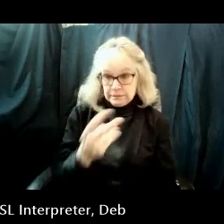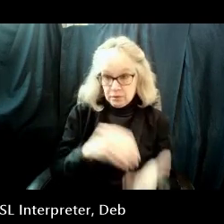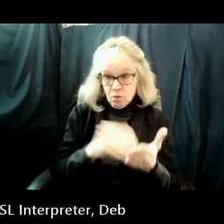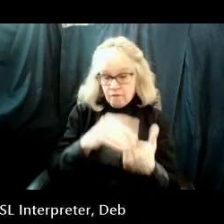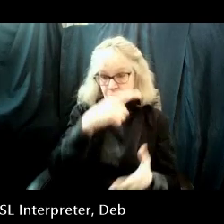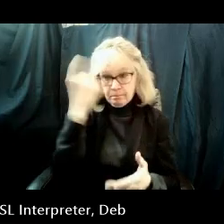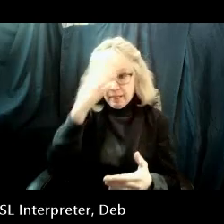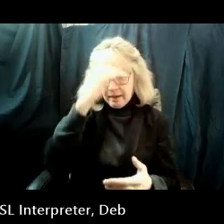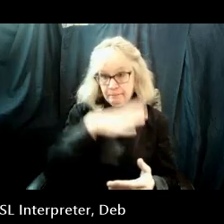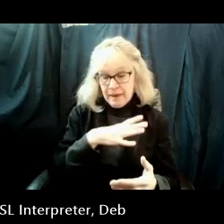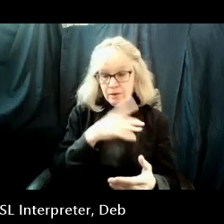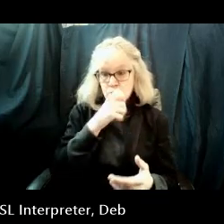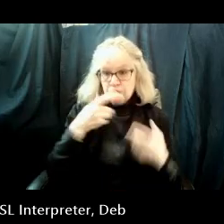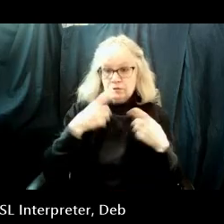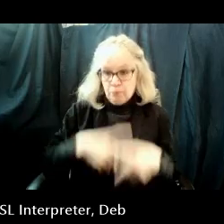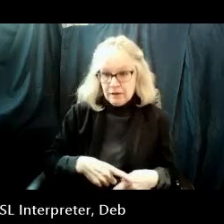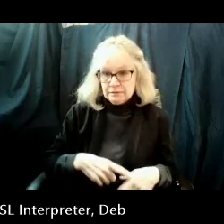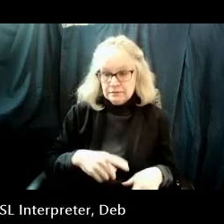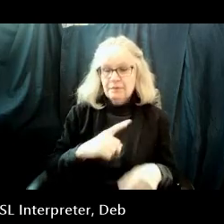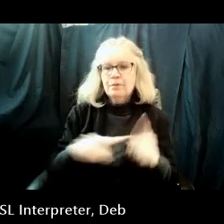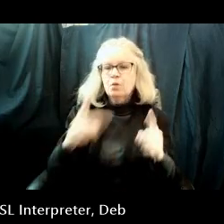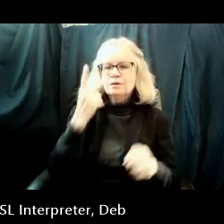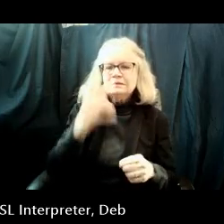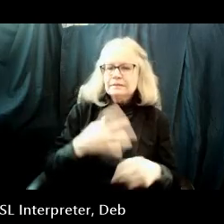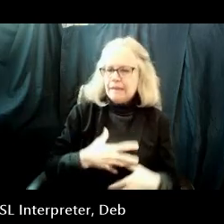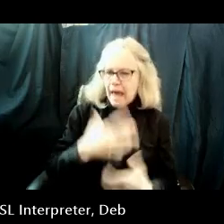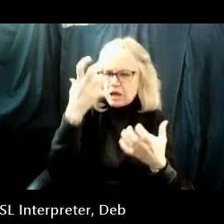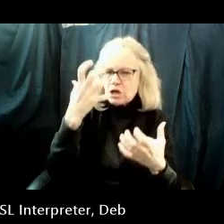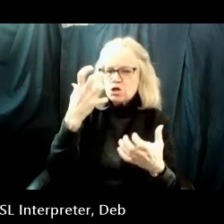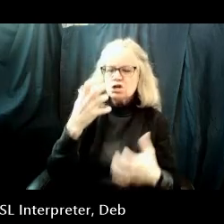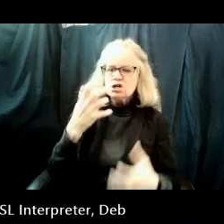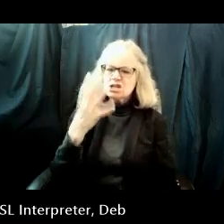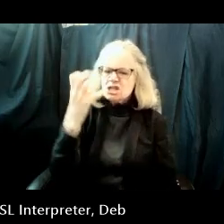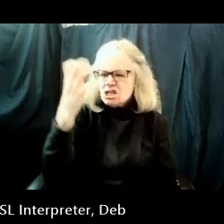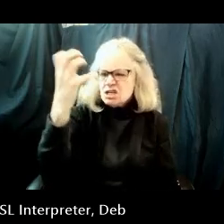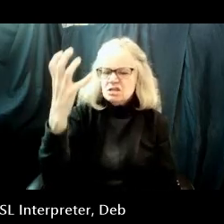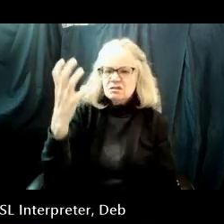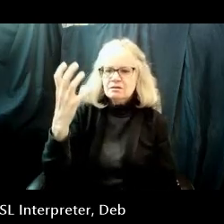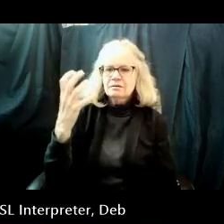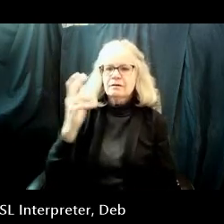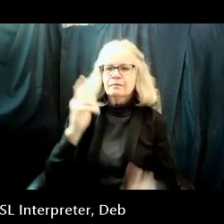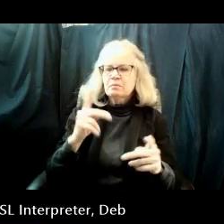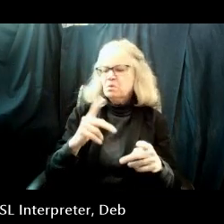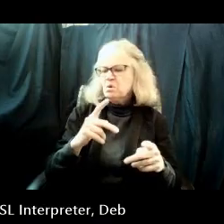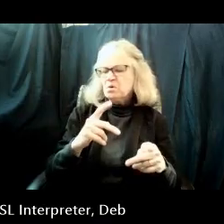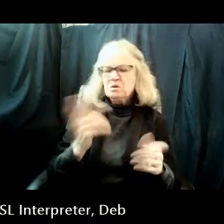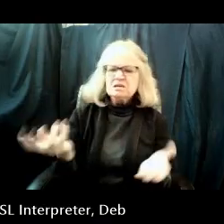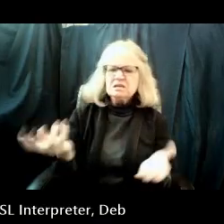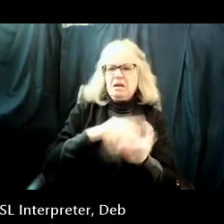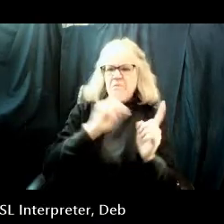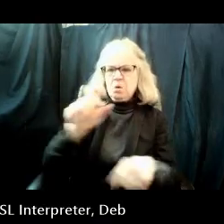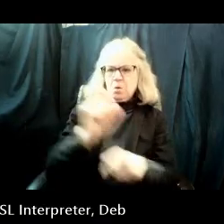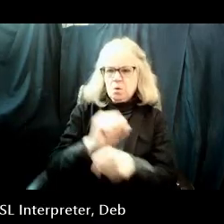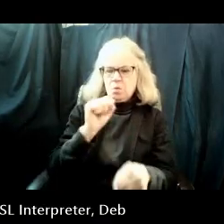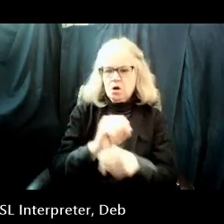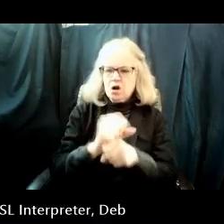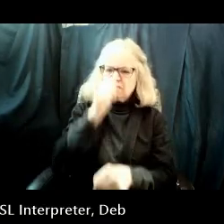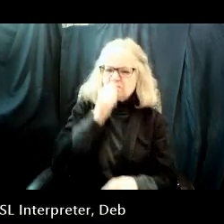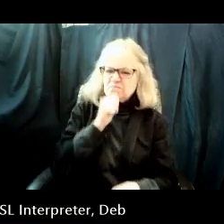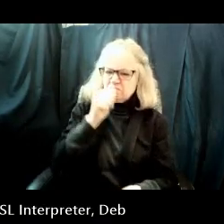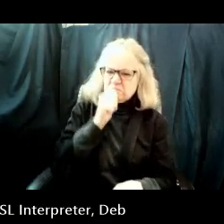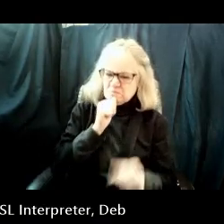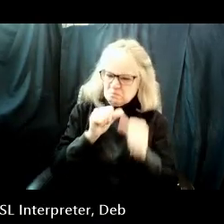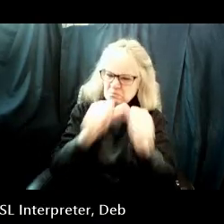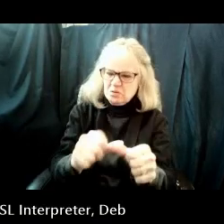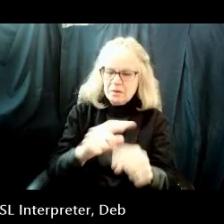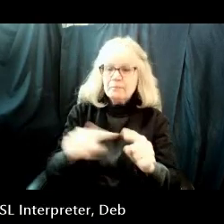who are presenting with depression. Instead, we see things like anger, irritability, people who are getting up and going to work every day and pushing through, but come home and